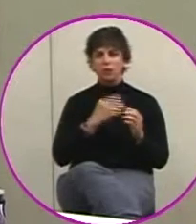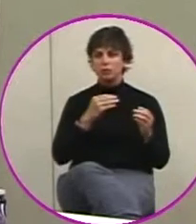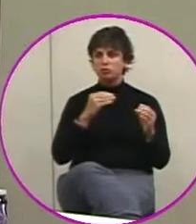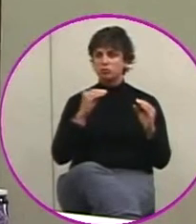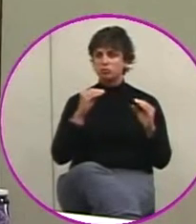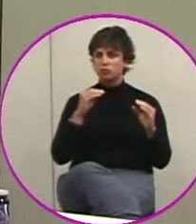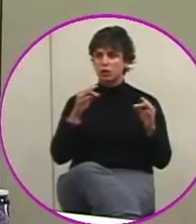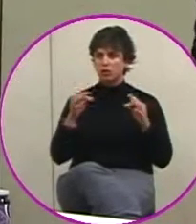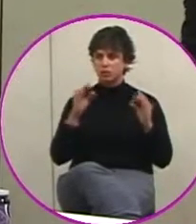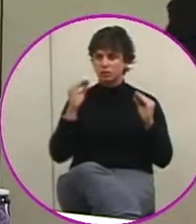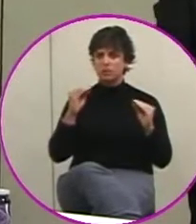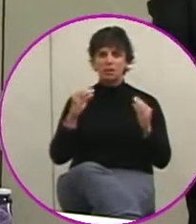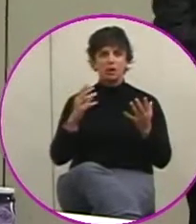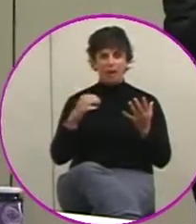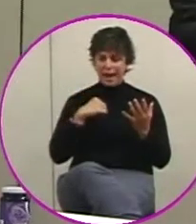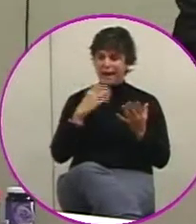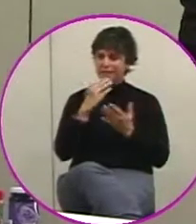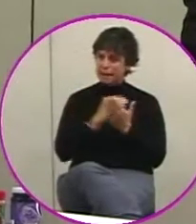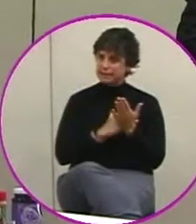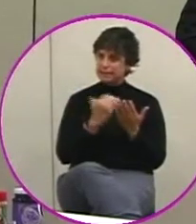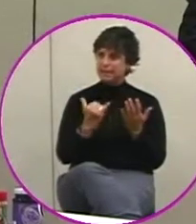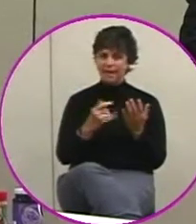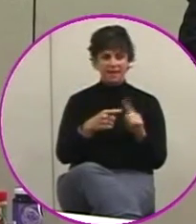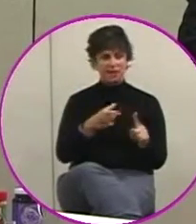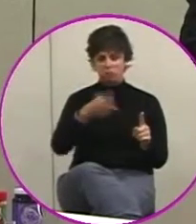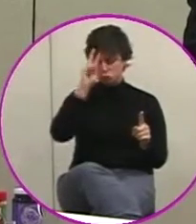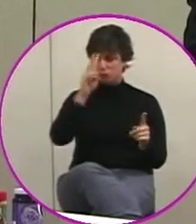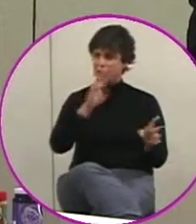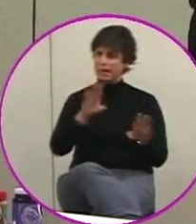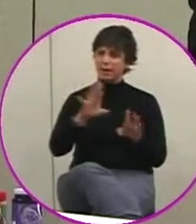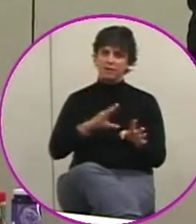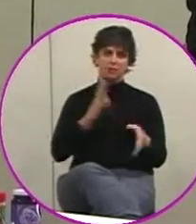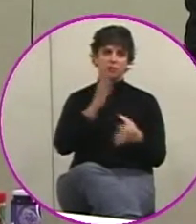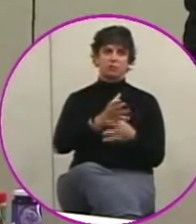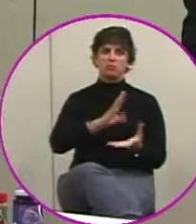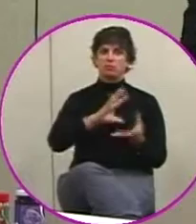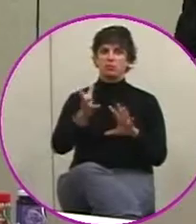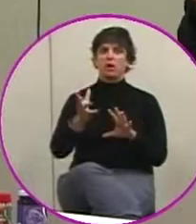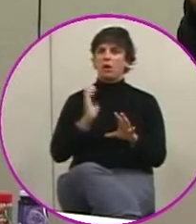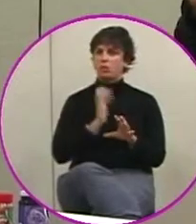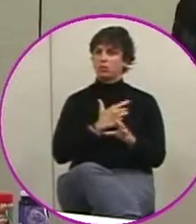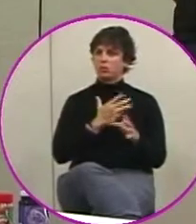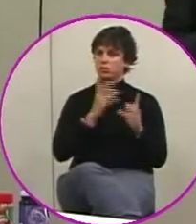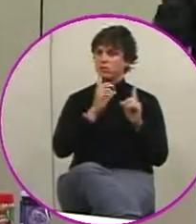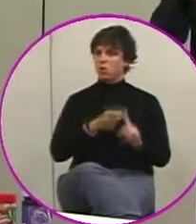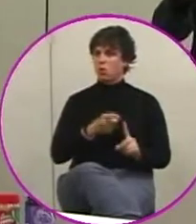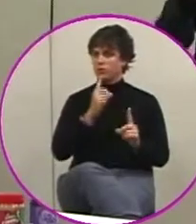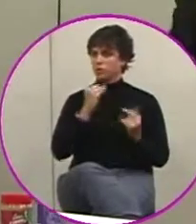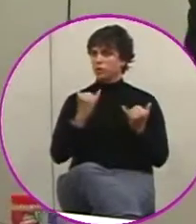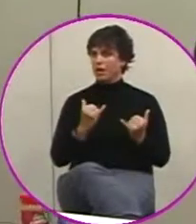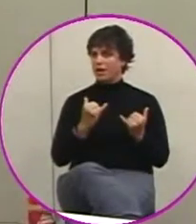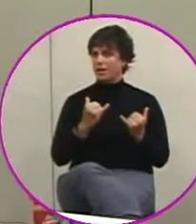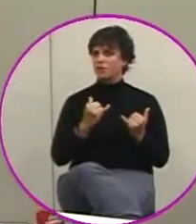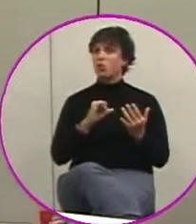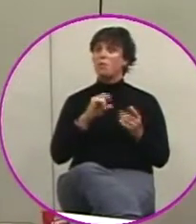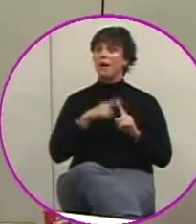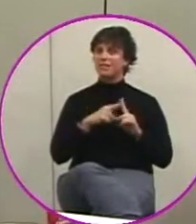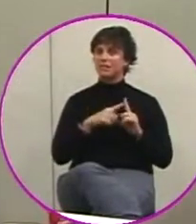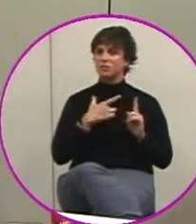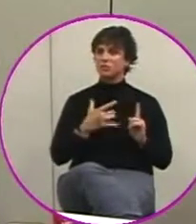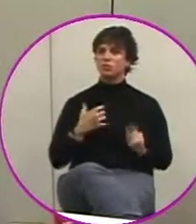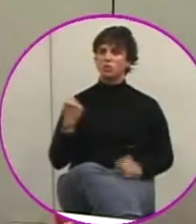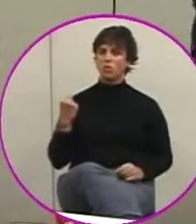had something we wanted to get through today, and their stupid behavior got in our way. And so we withhold those